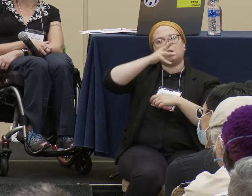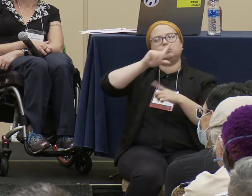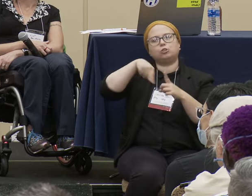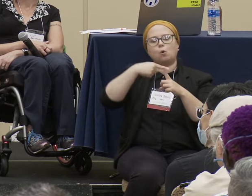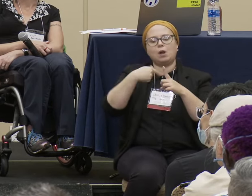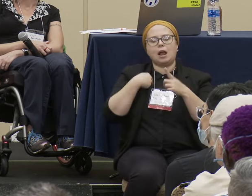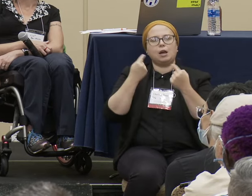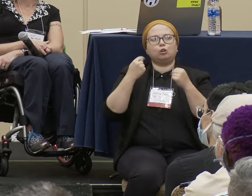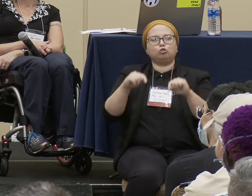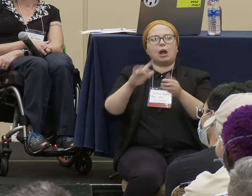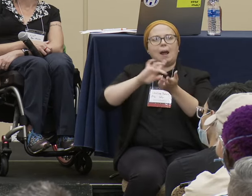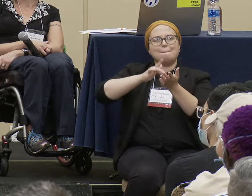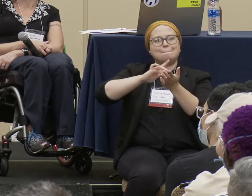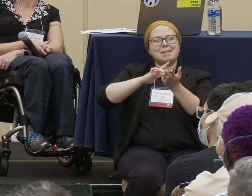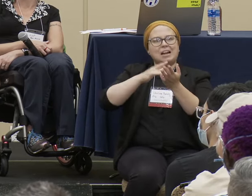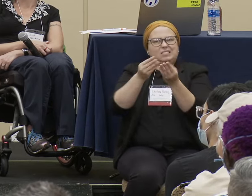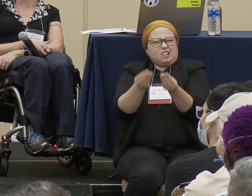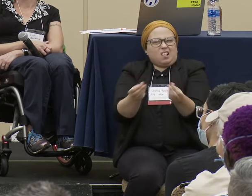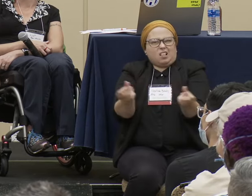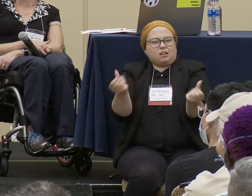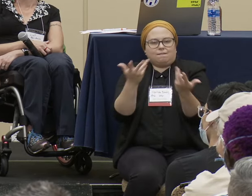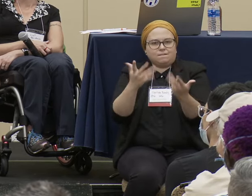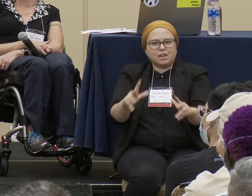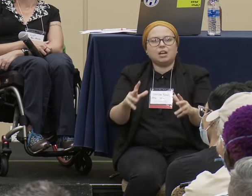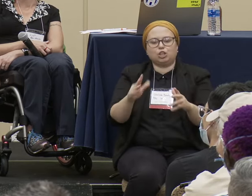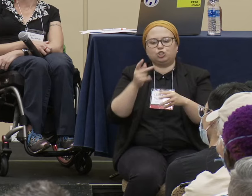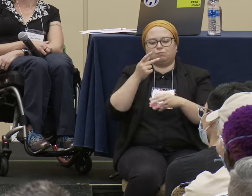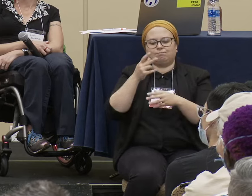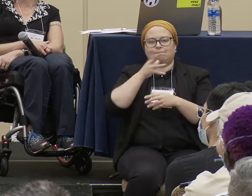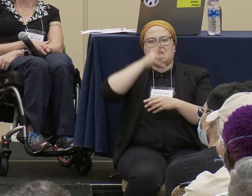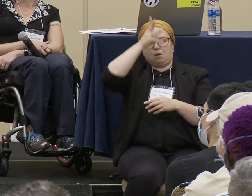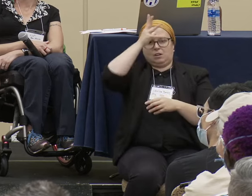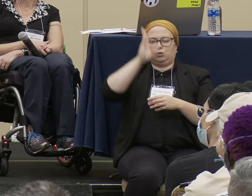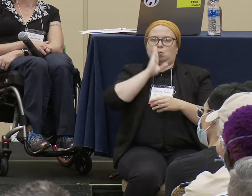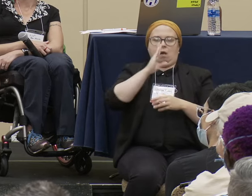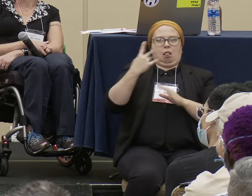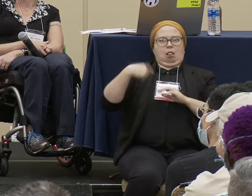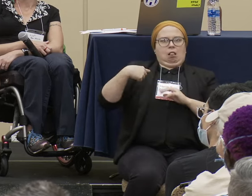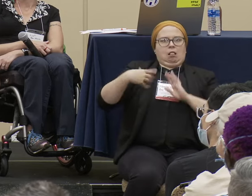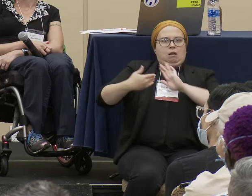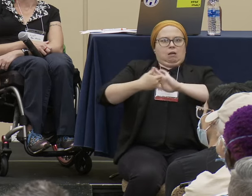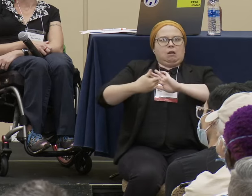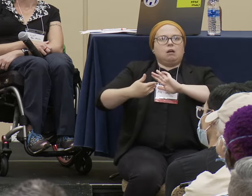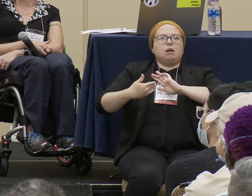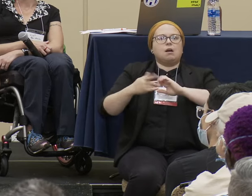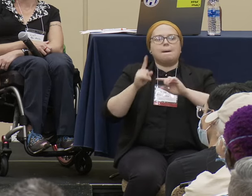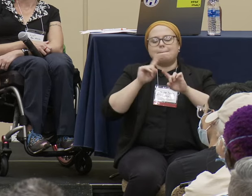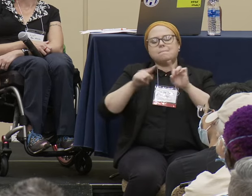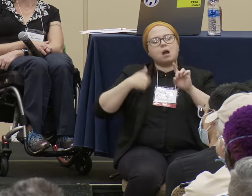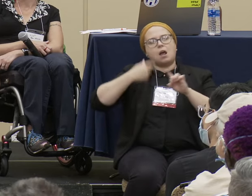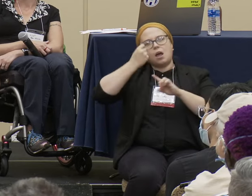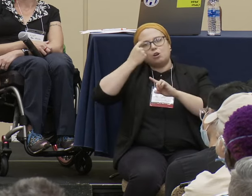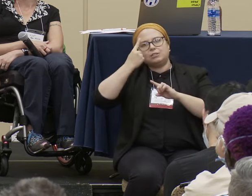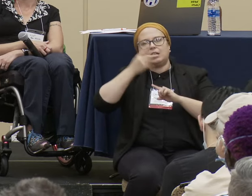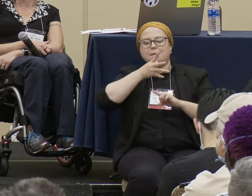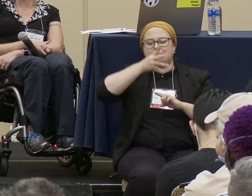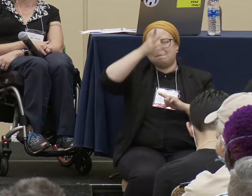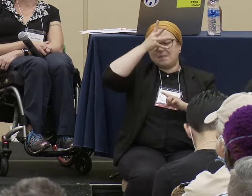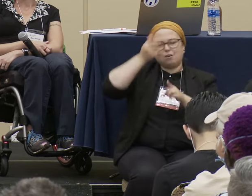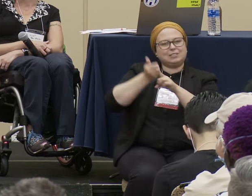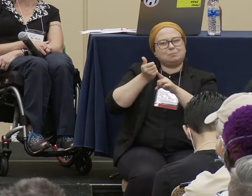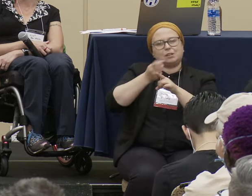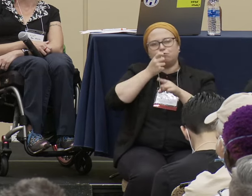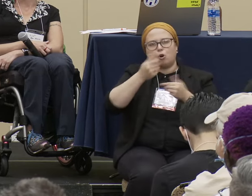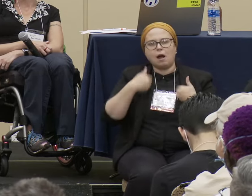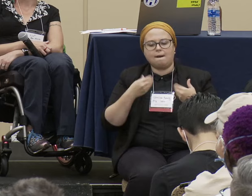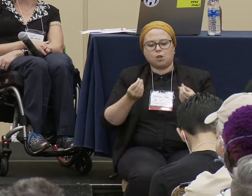need, I get run up against parents. But then I also understand that parents don't have a lot of options or opportunities for what to